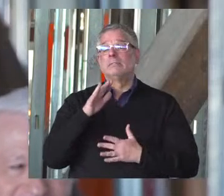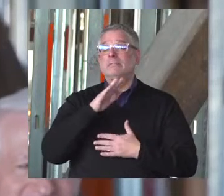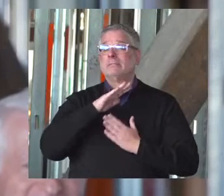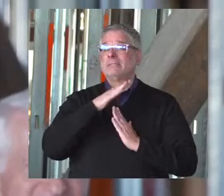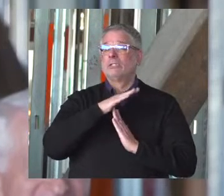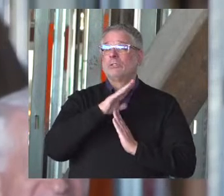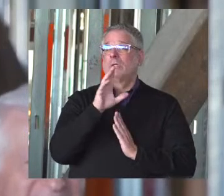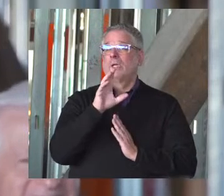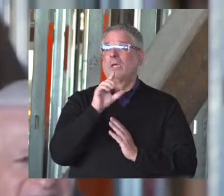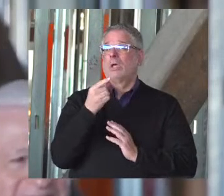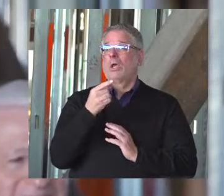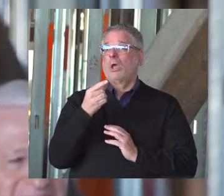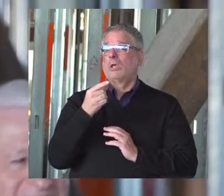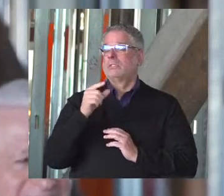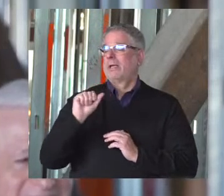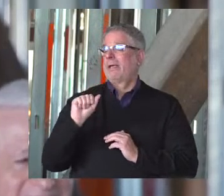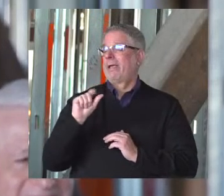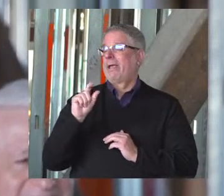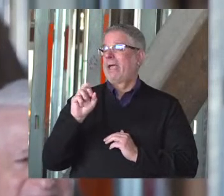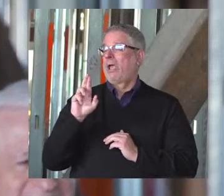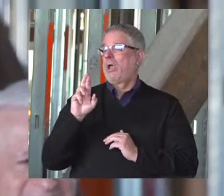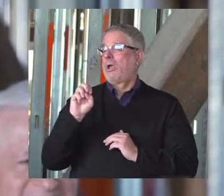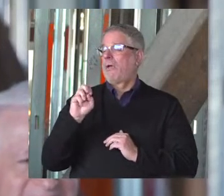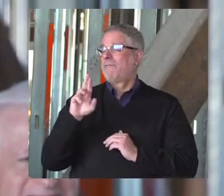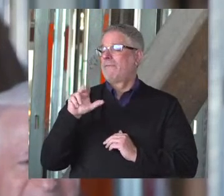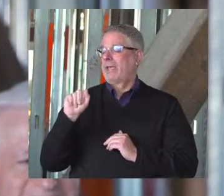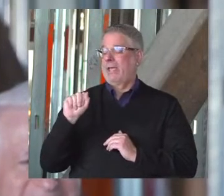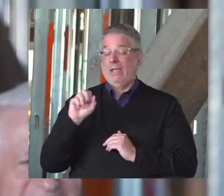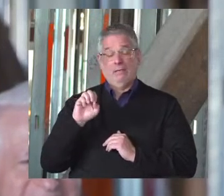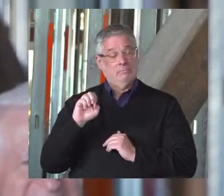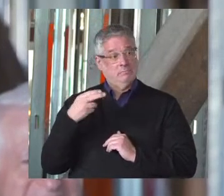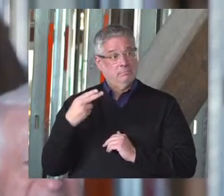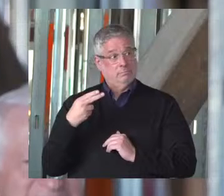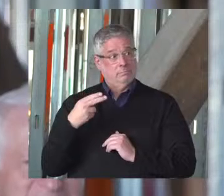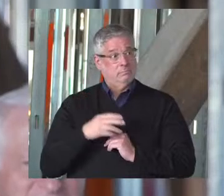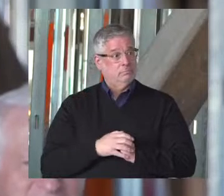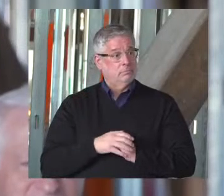college, Miguel Garcia-Garibay, who,